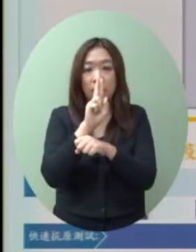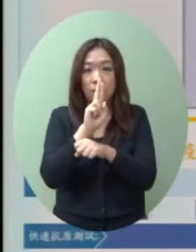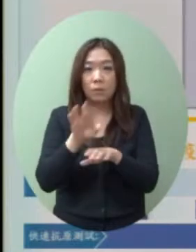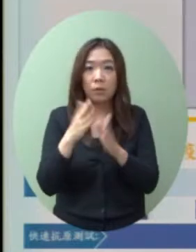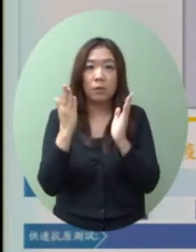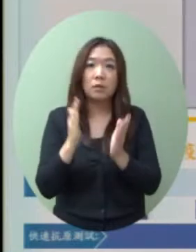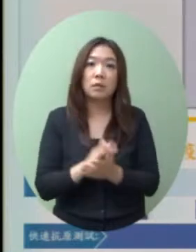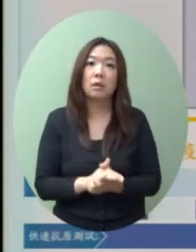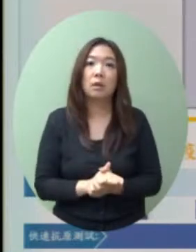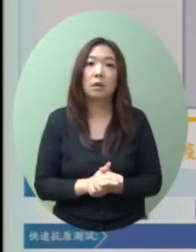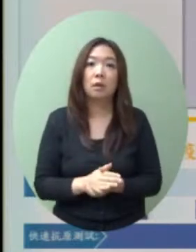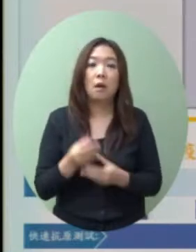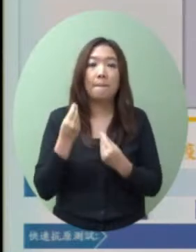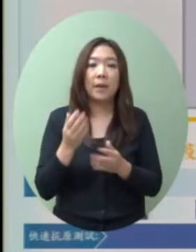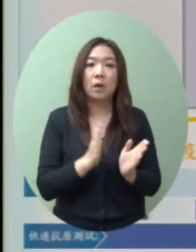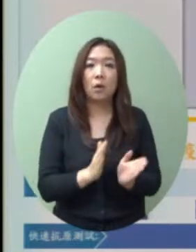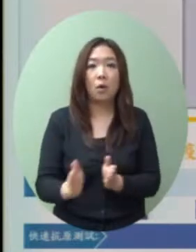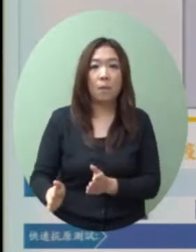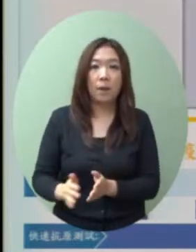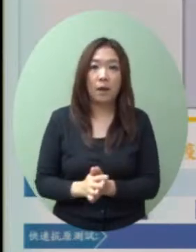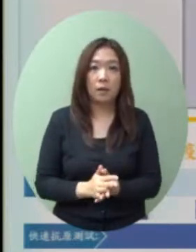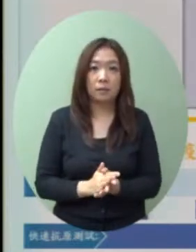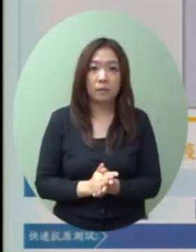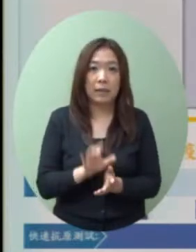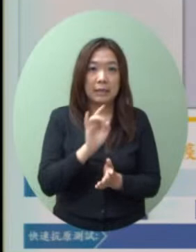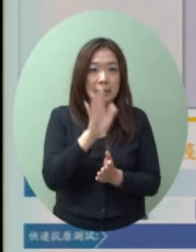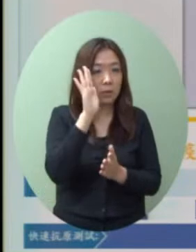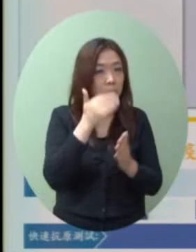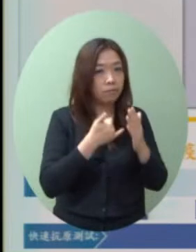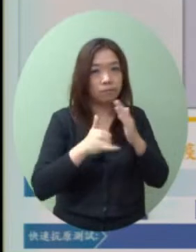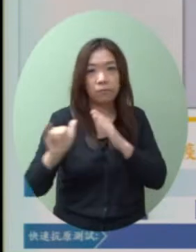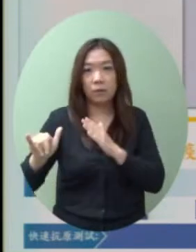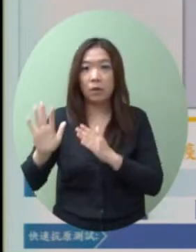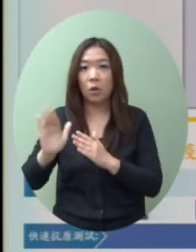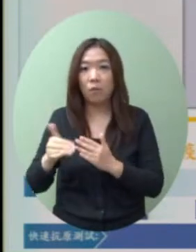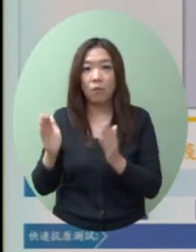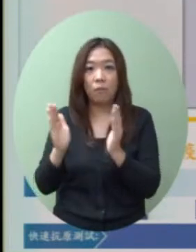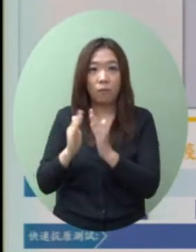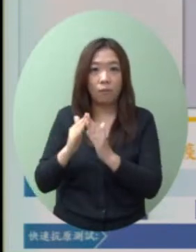result, starting from 9 o'clock,